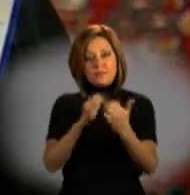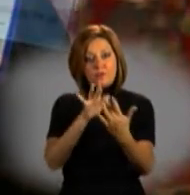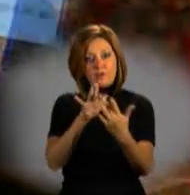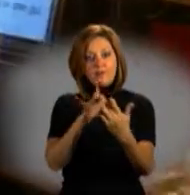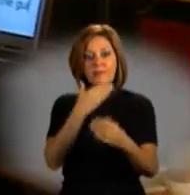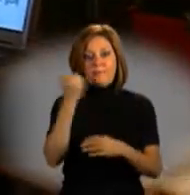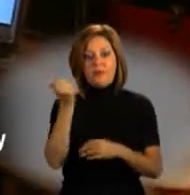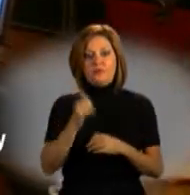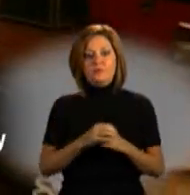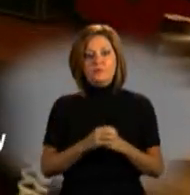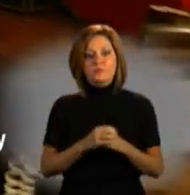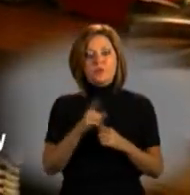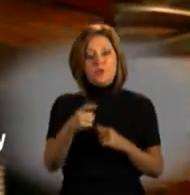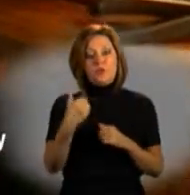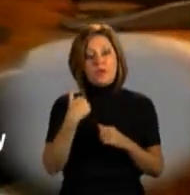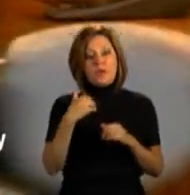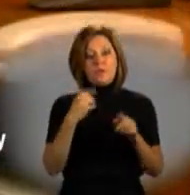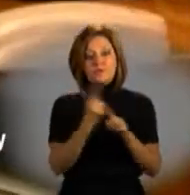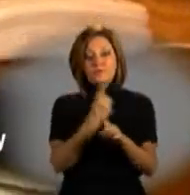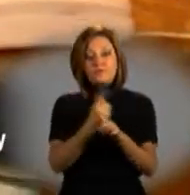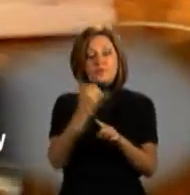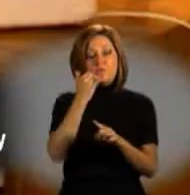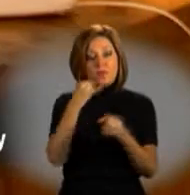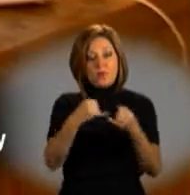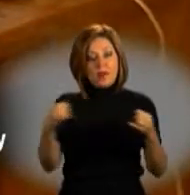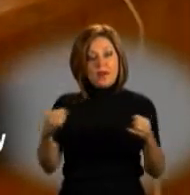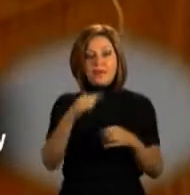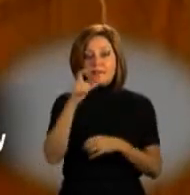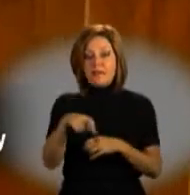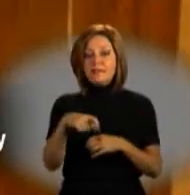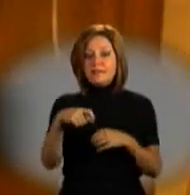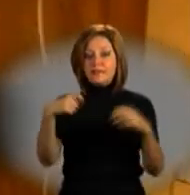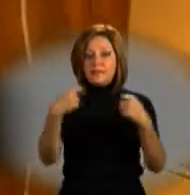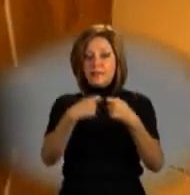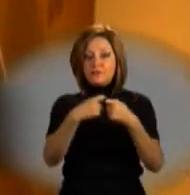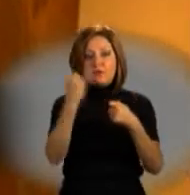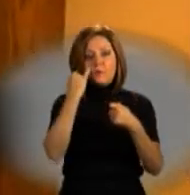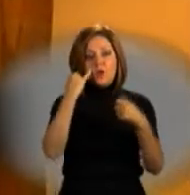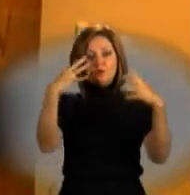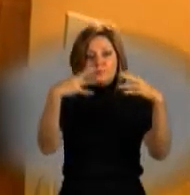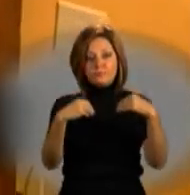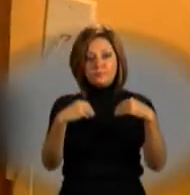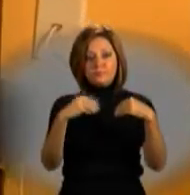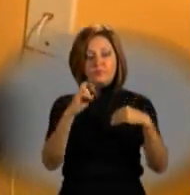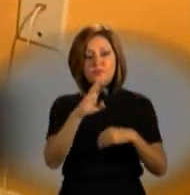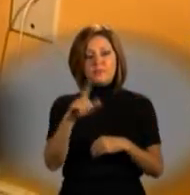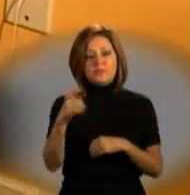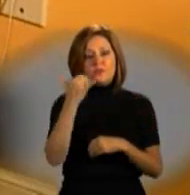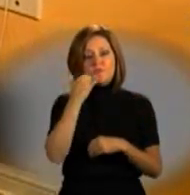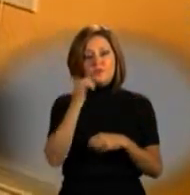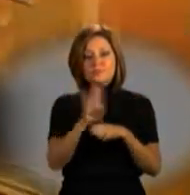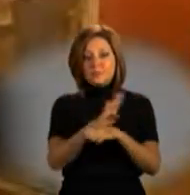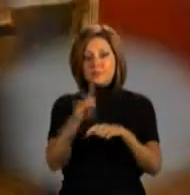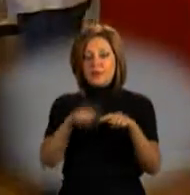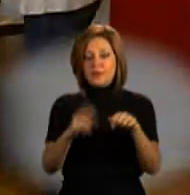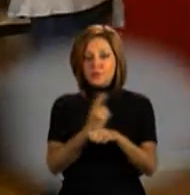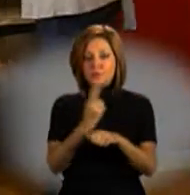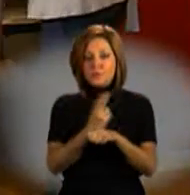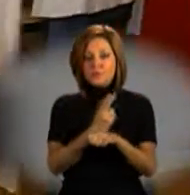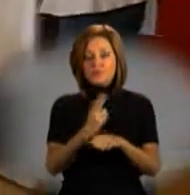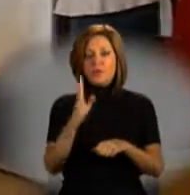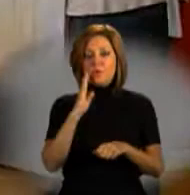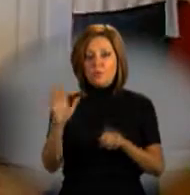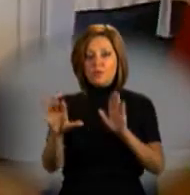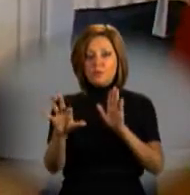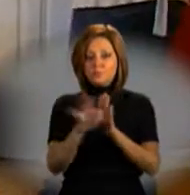better. Do you have a standard phone connection that doesn't need electricity if the power goes out or cell phone lines are jammed? Will you